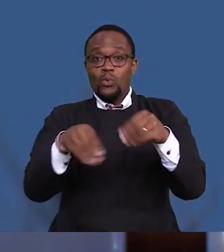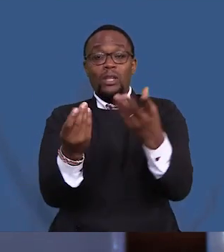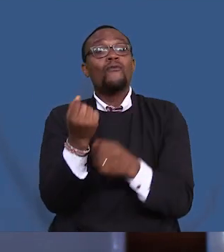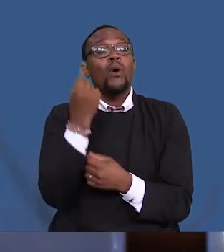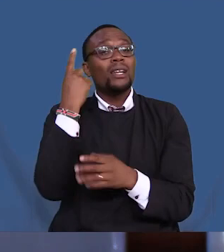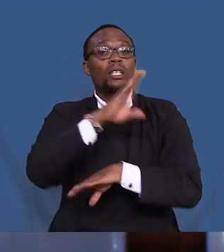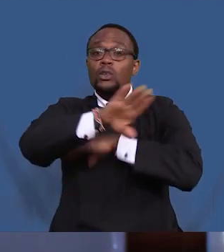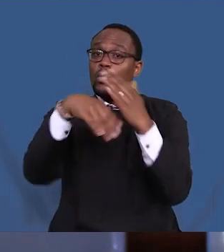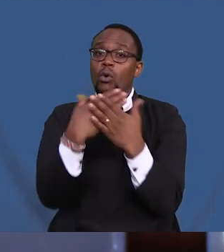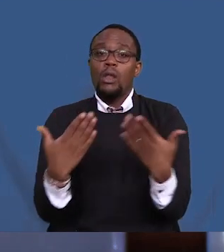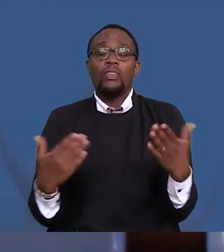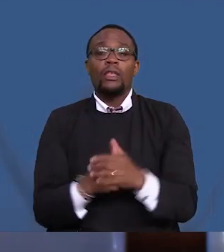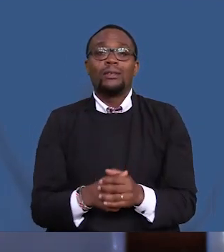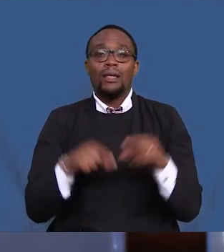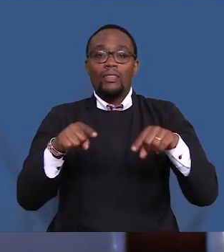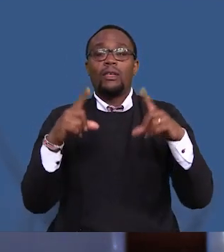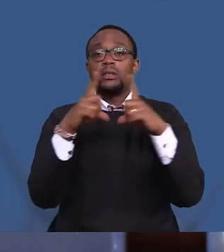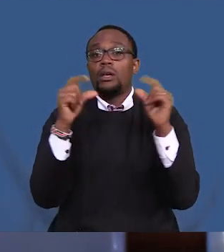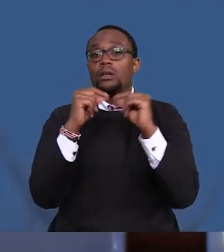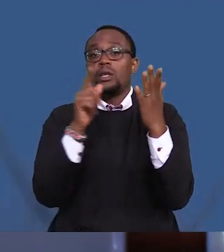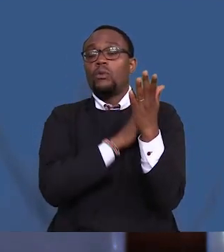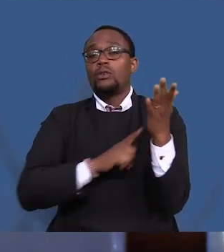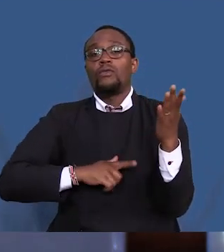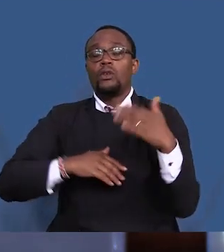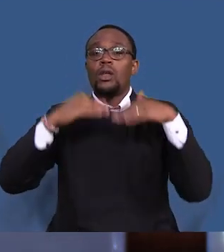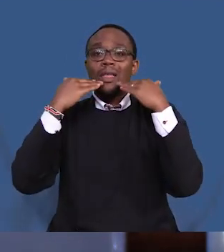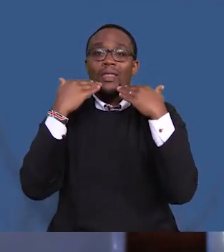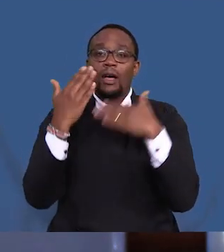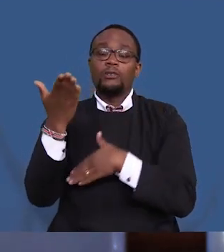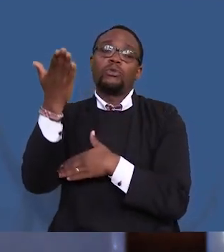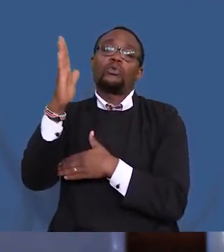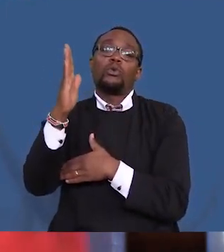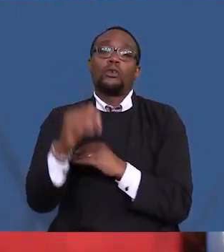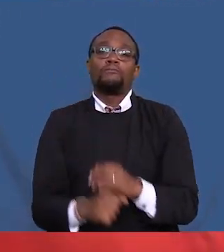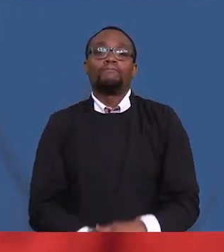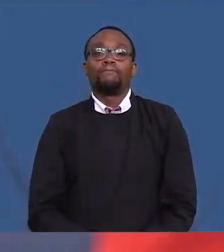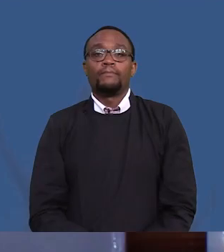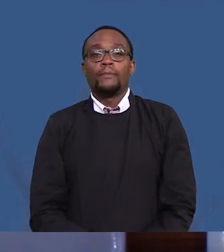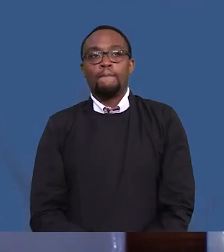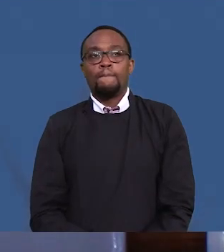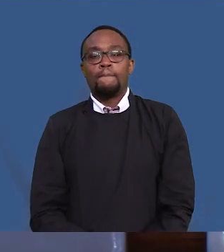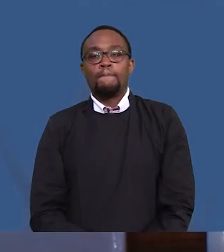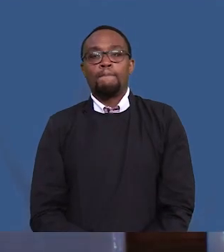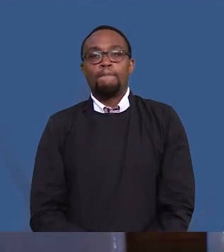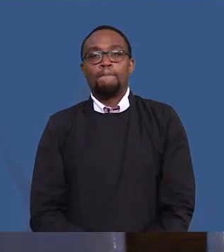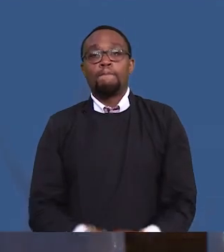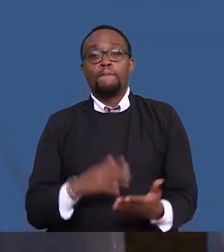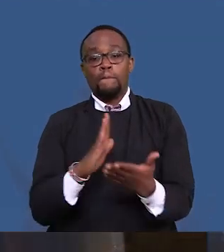insight into all this. This is the word of the Lord. Thanks be to God.